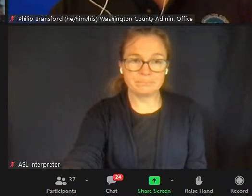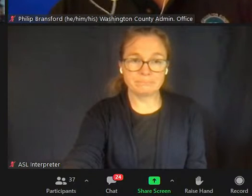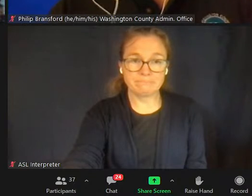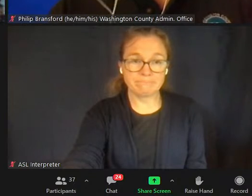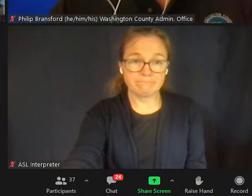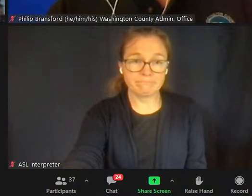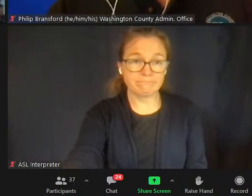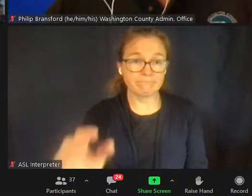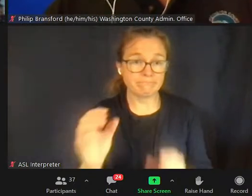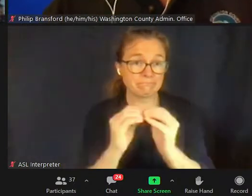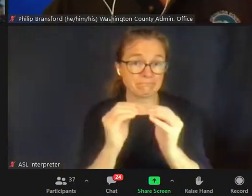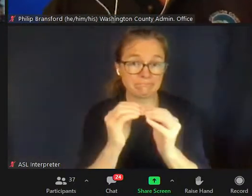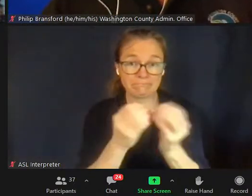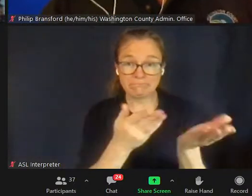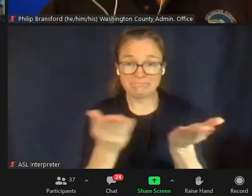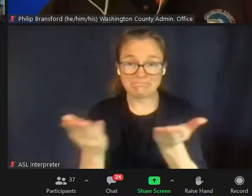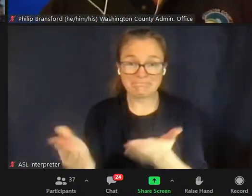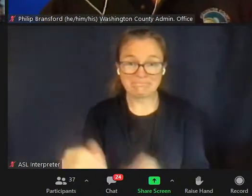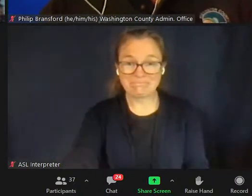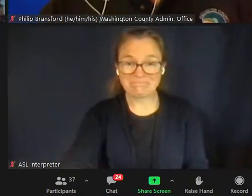Any other commissioners?